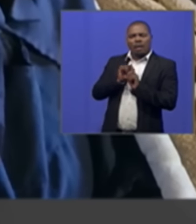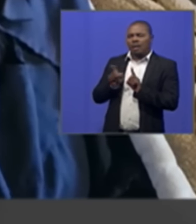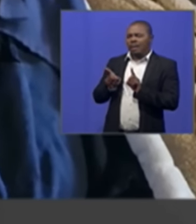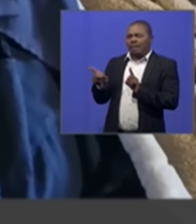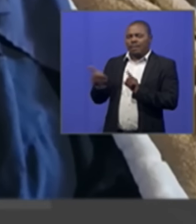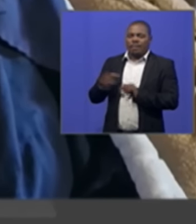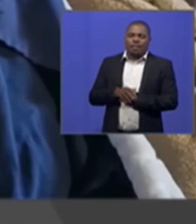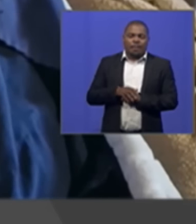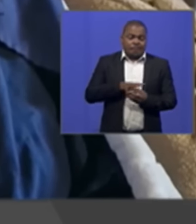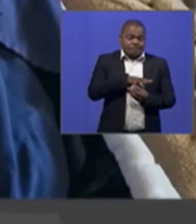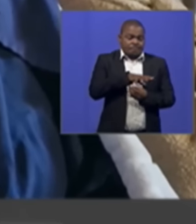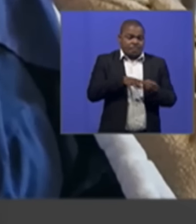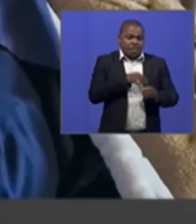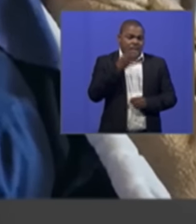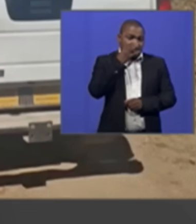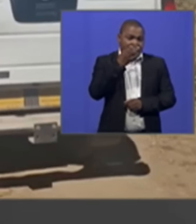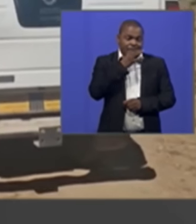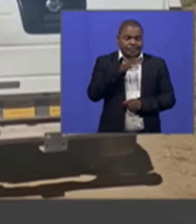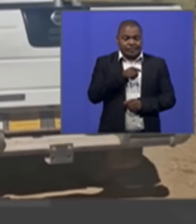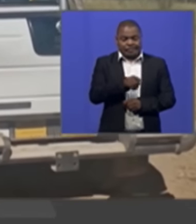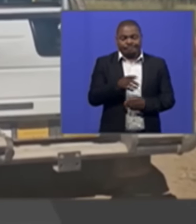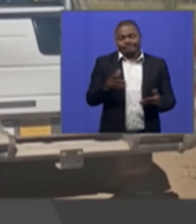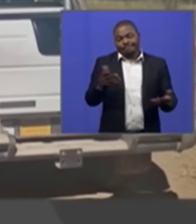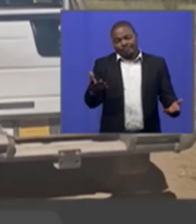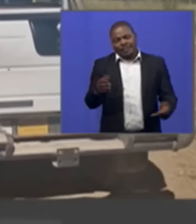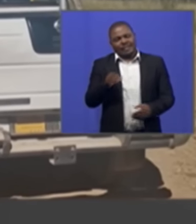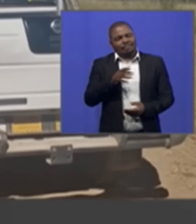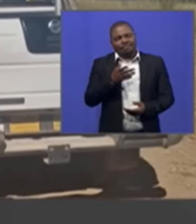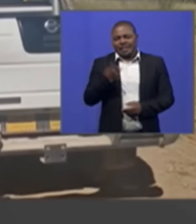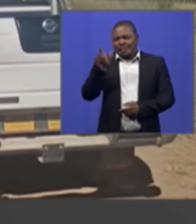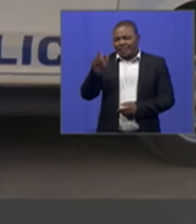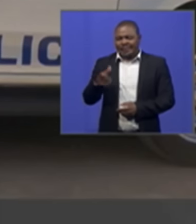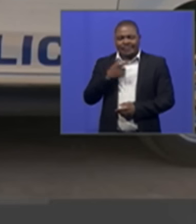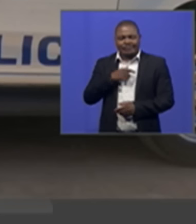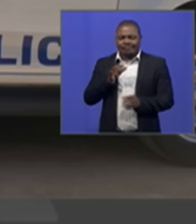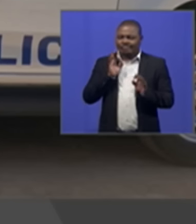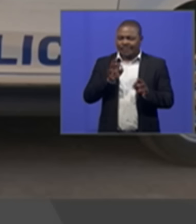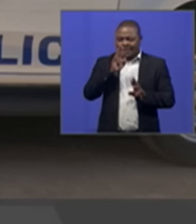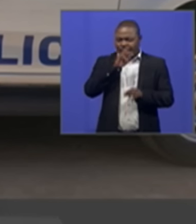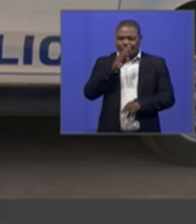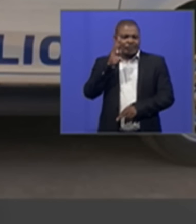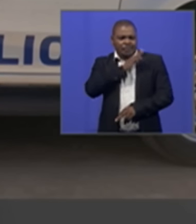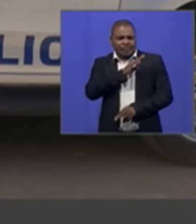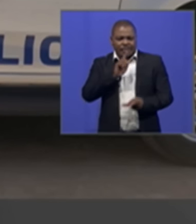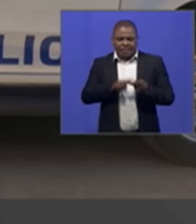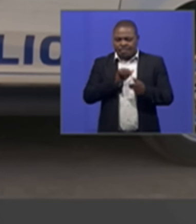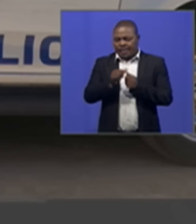Ba lapa ba re tiragalo ye ke ya go hloka botho gomme ba ipiletša gore toka e phethagale.